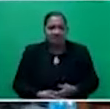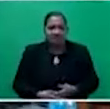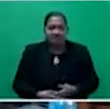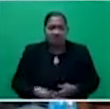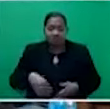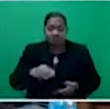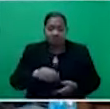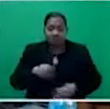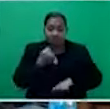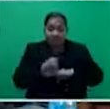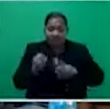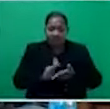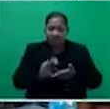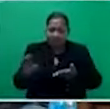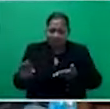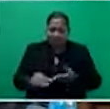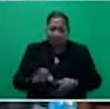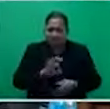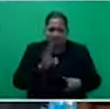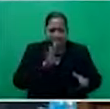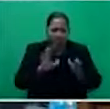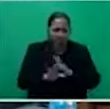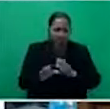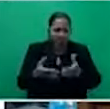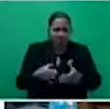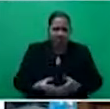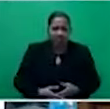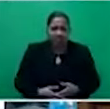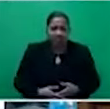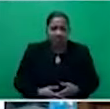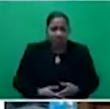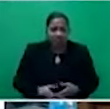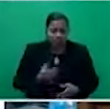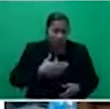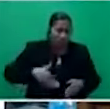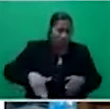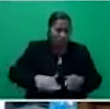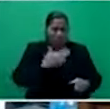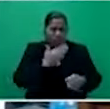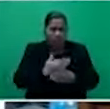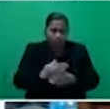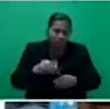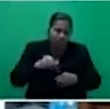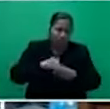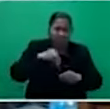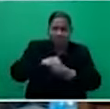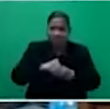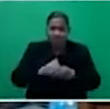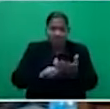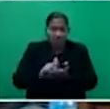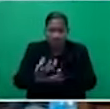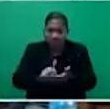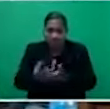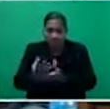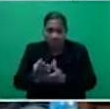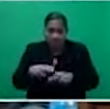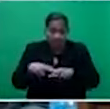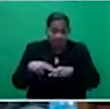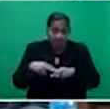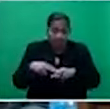will be funding this tax, not a private entity. The entire operations and capital expenditure of Water Authority of Fiji is funded by government.